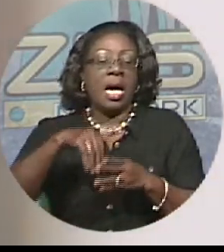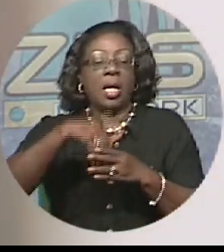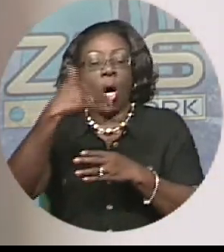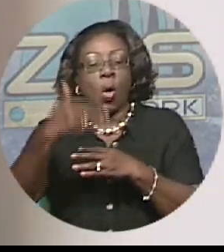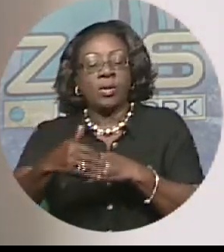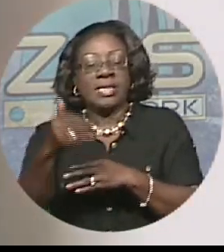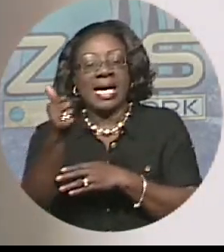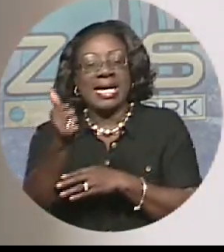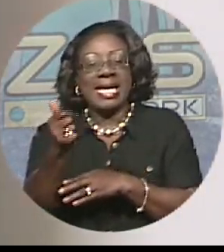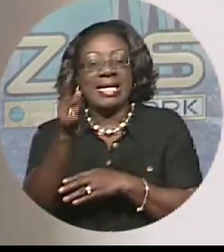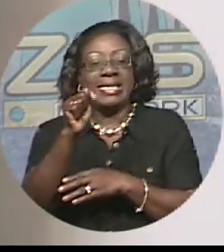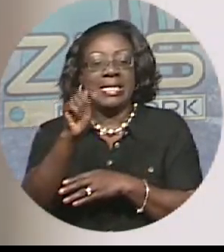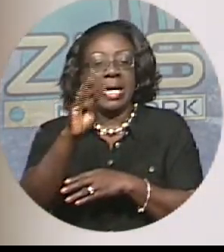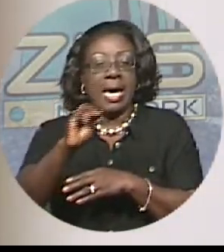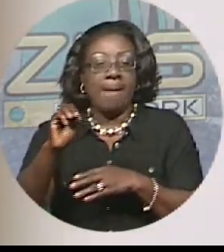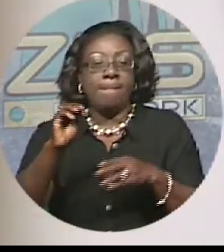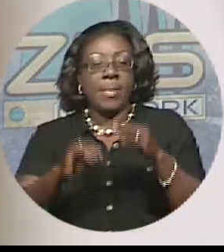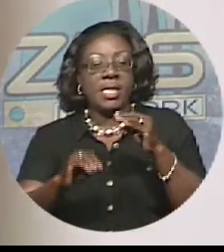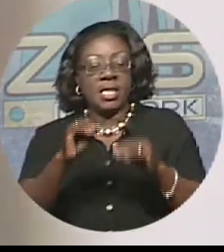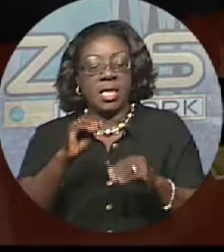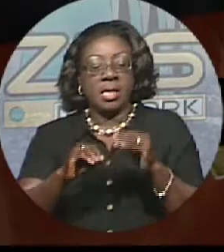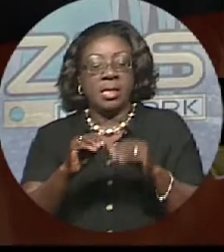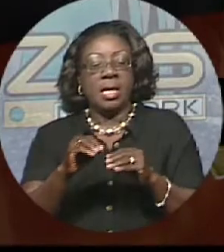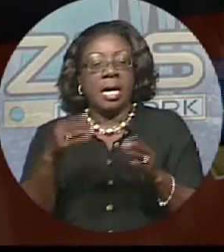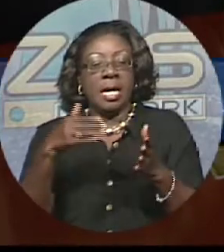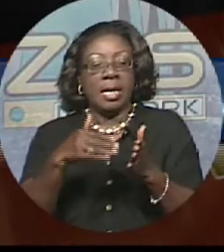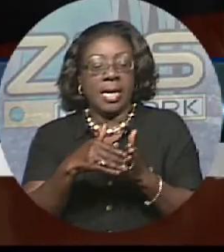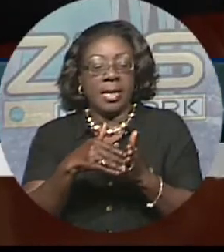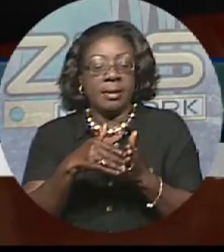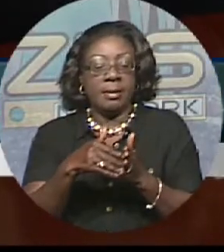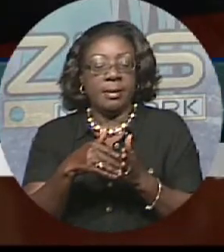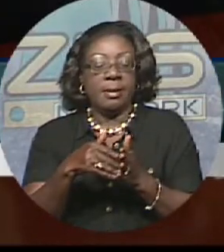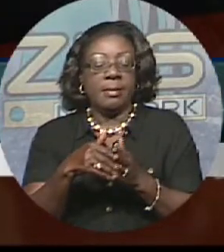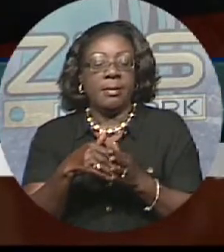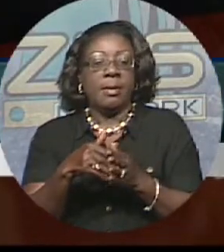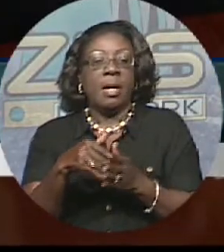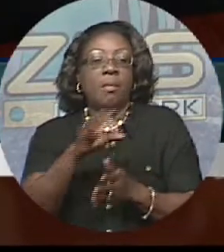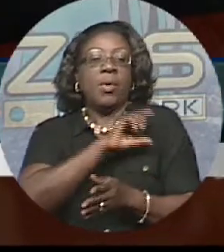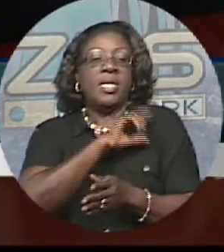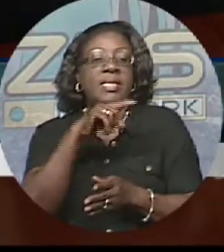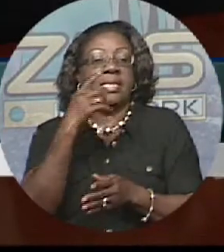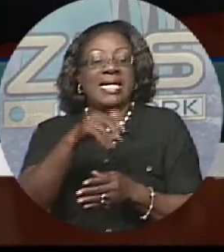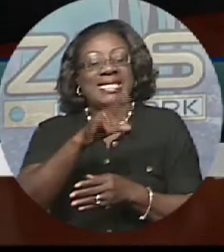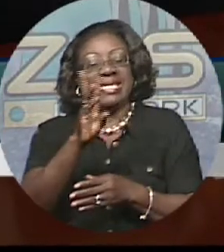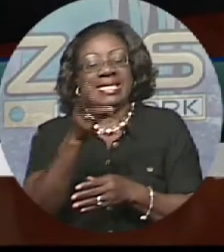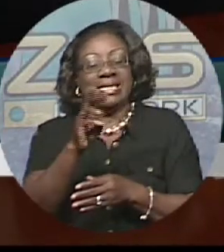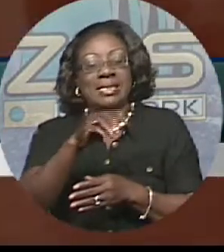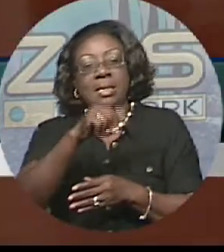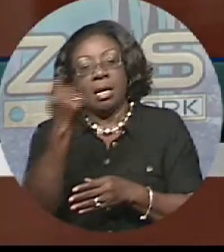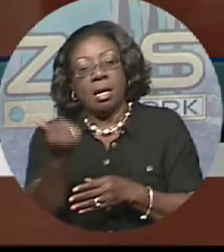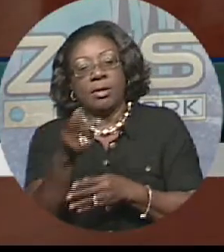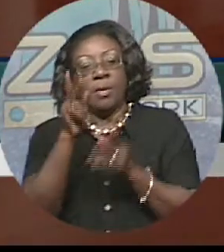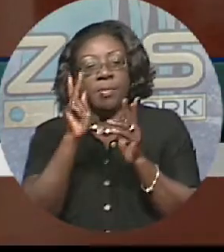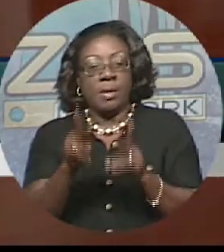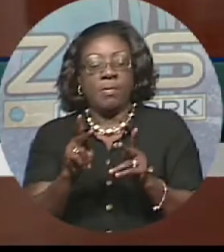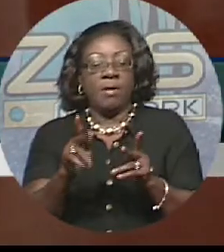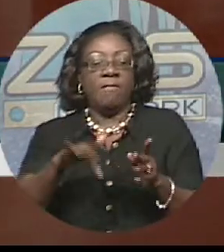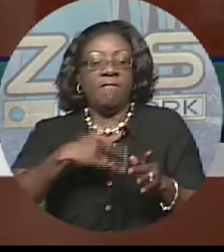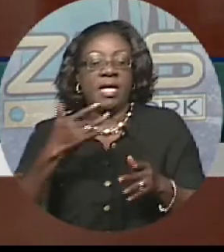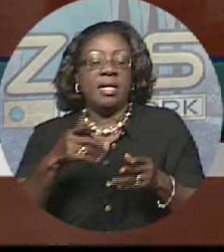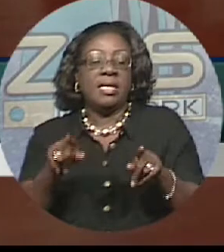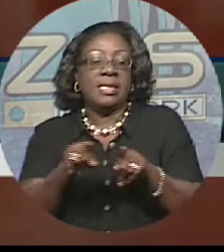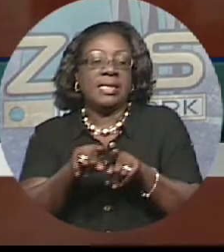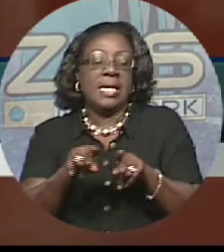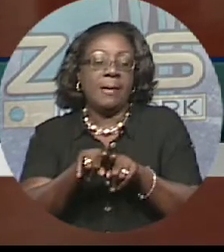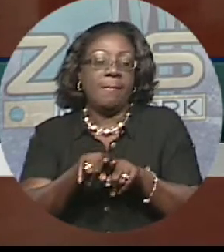machine again. And just as Joan Love made that declaration last week, police say 16 other people may feel the same way,